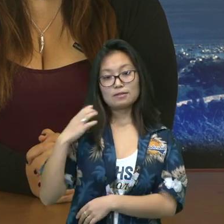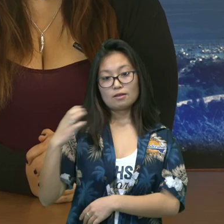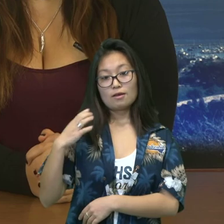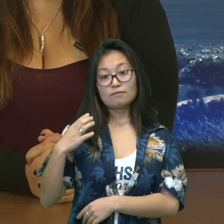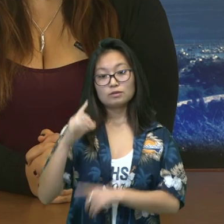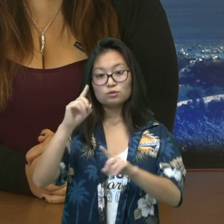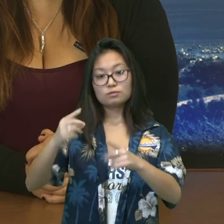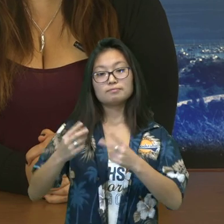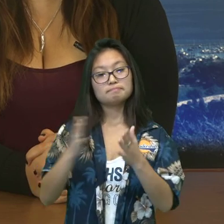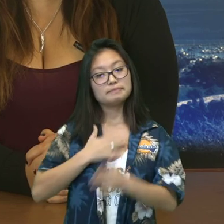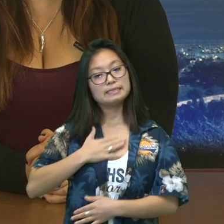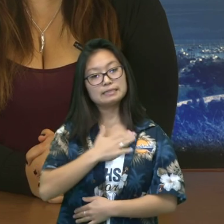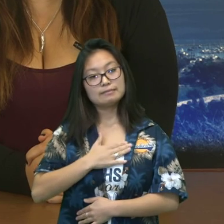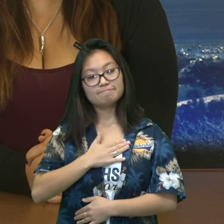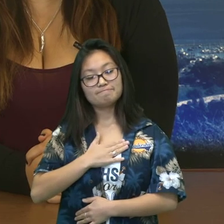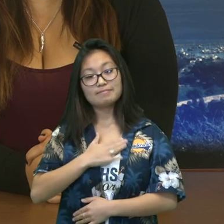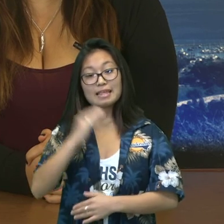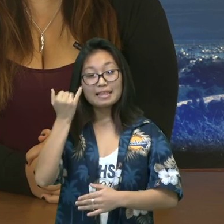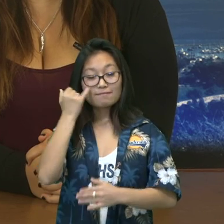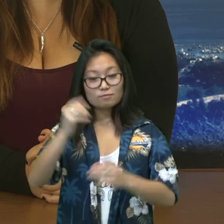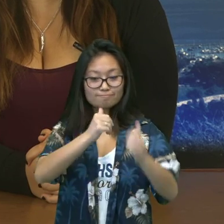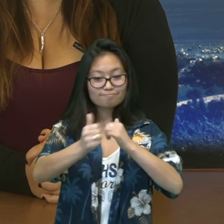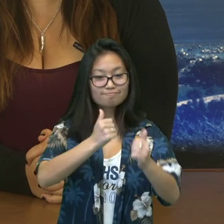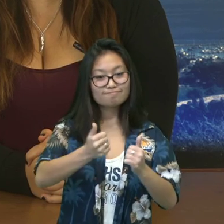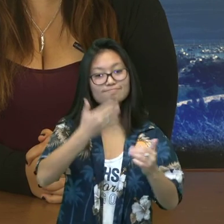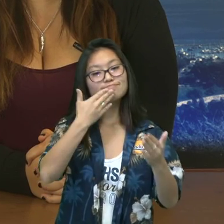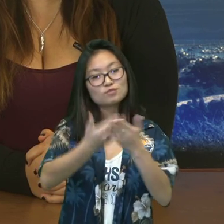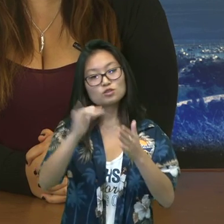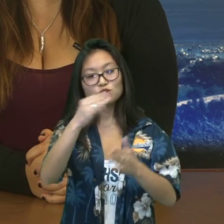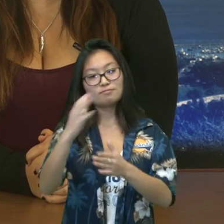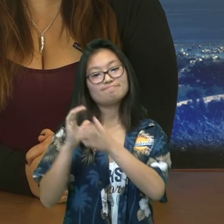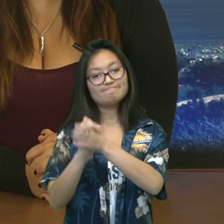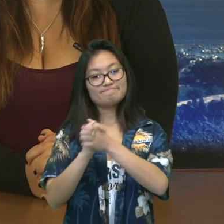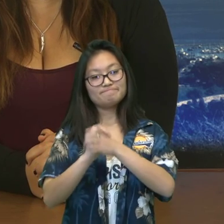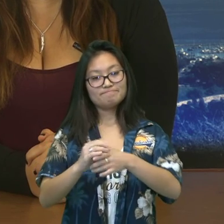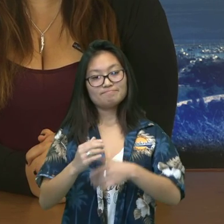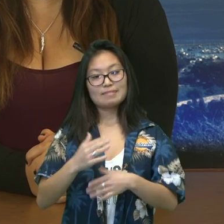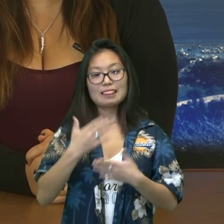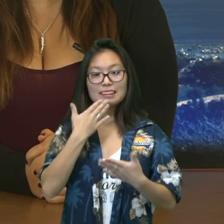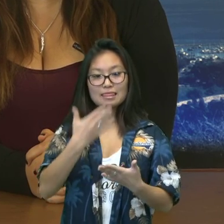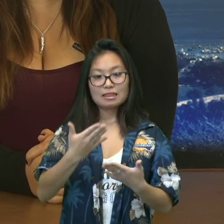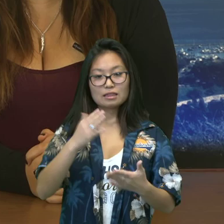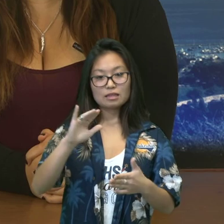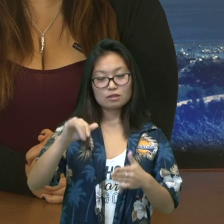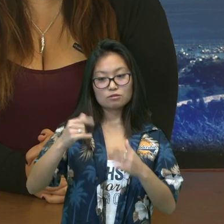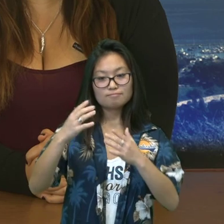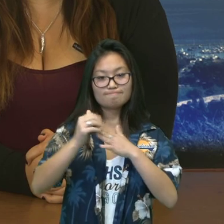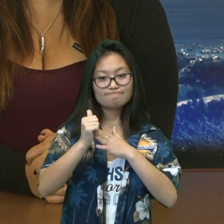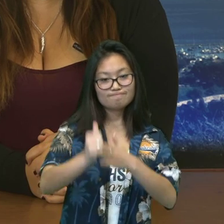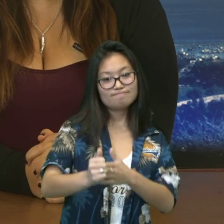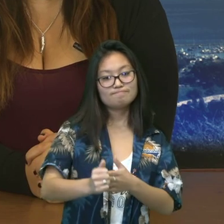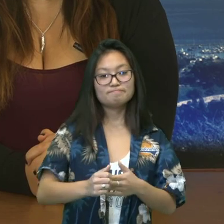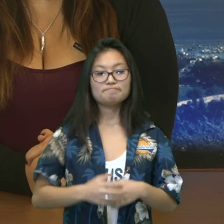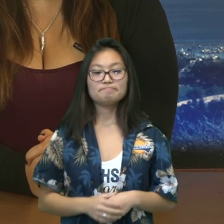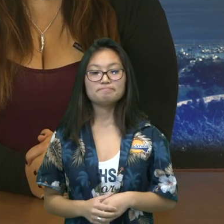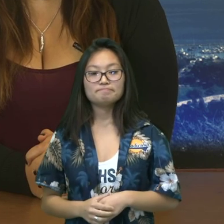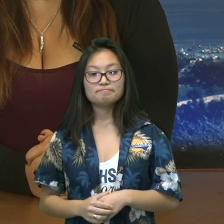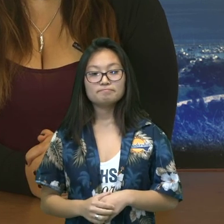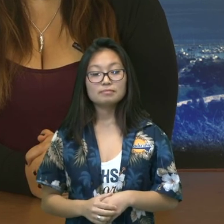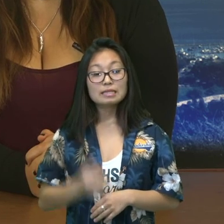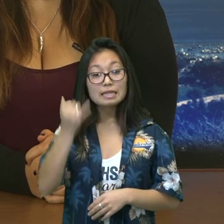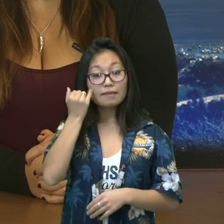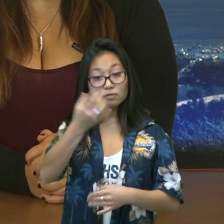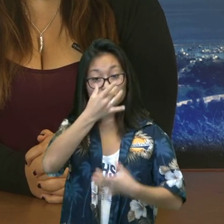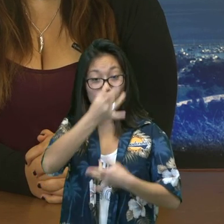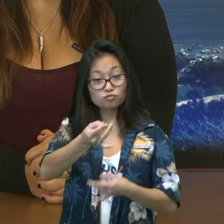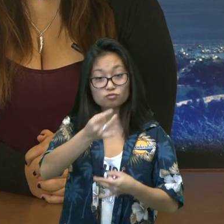room P2. Congrats to everyone that ran. You all did an excellent and extremely professional job in campaigning. If you're interested